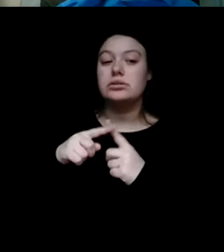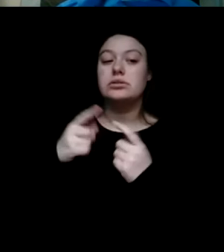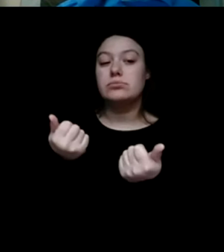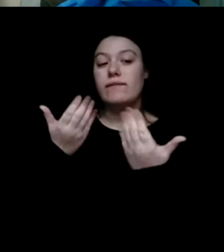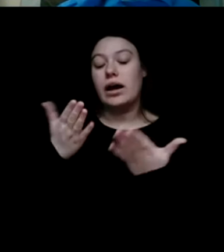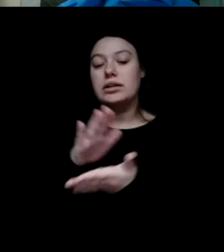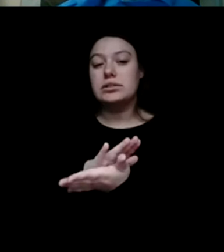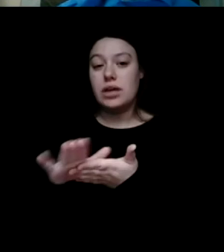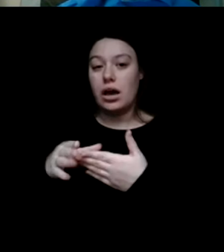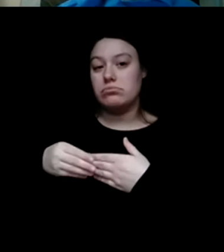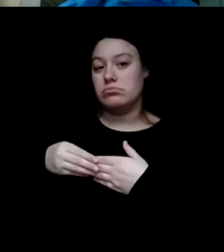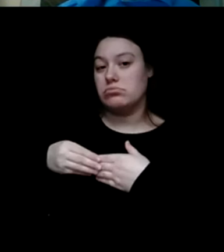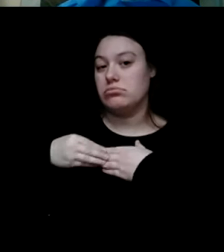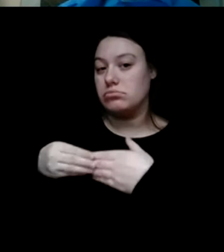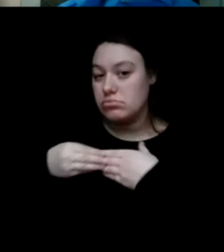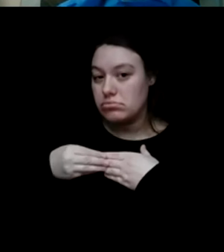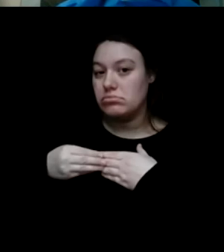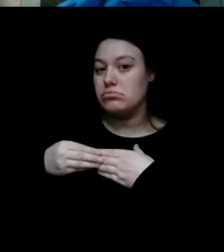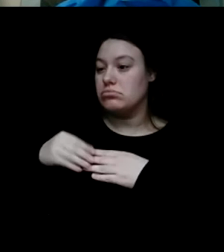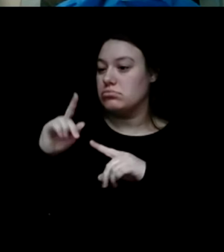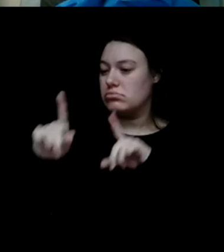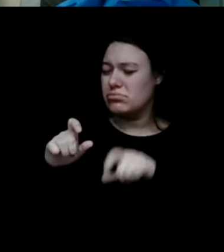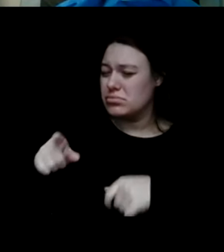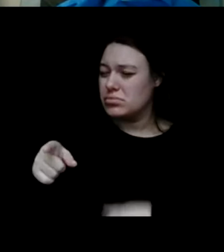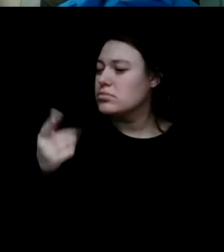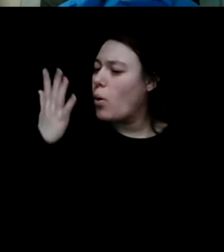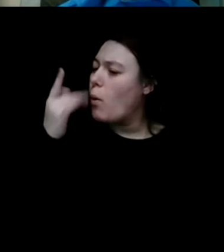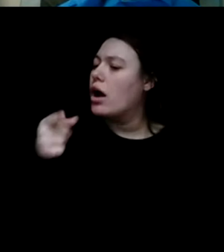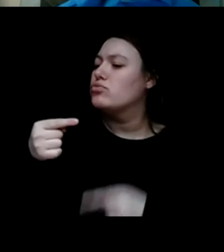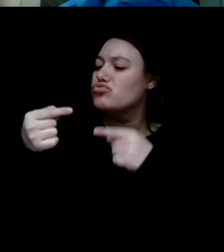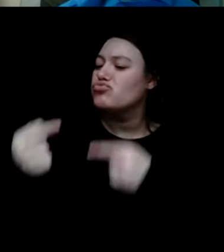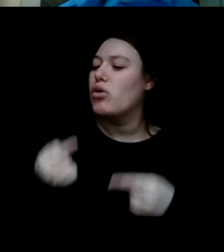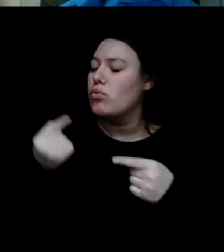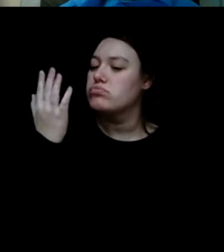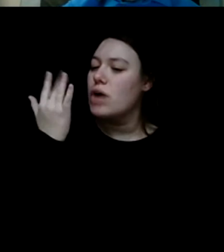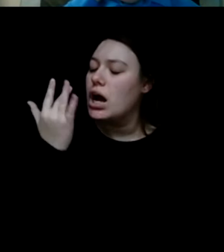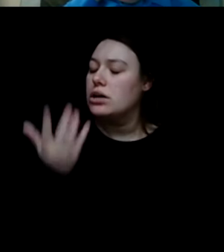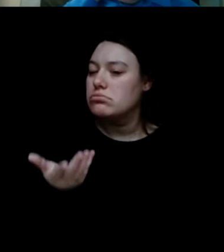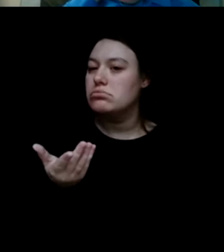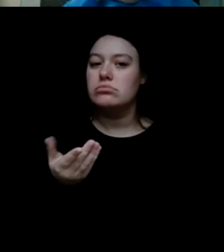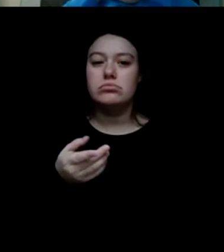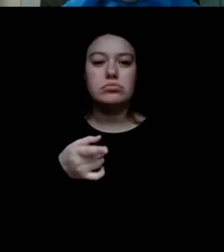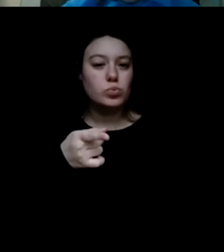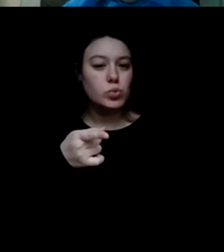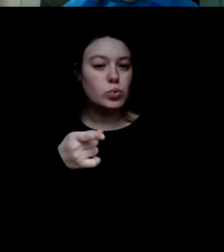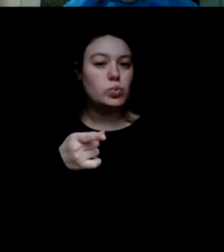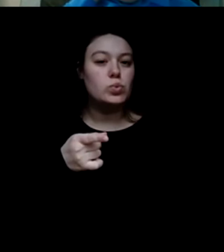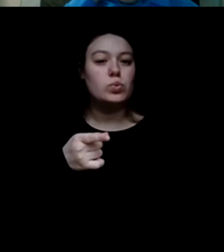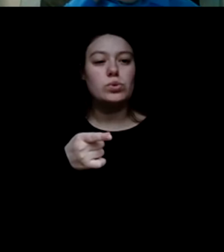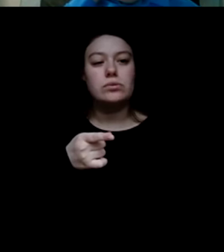right? Asking them, why do you think you're struggling with this? Where do you feel like you could, where are you